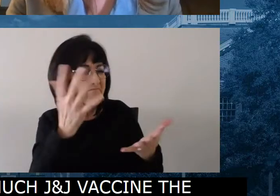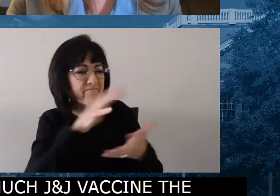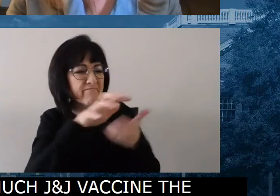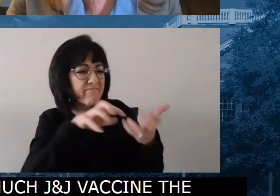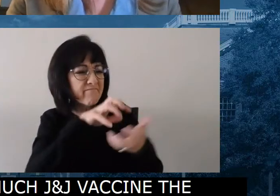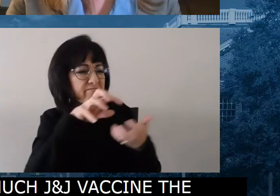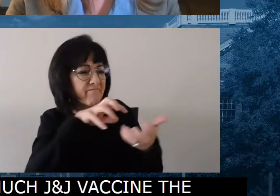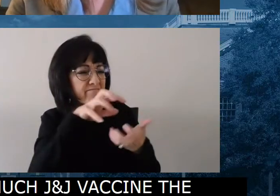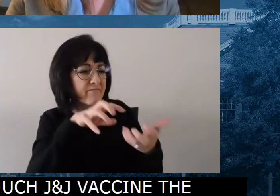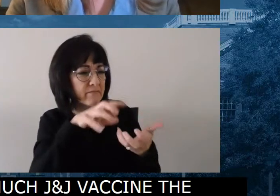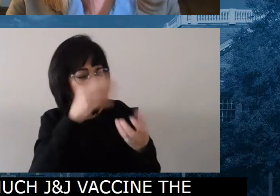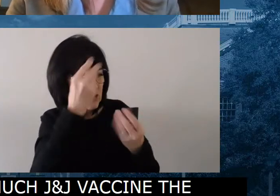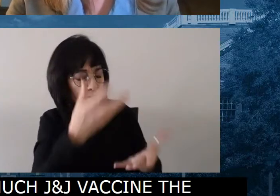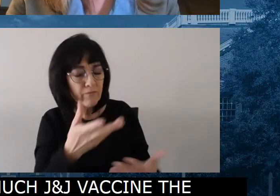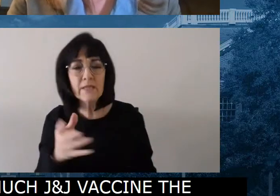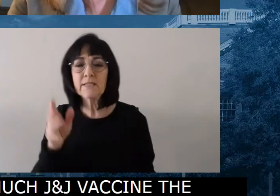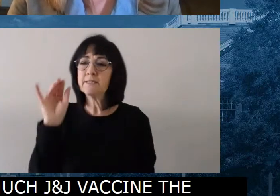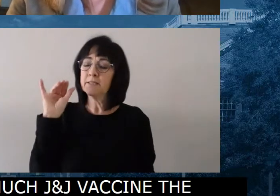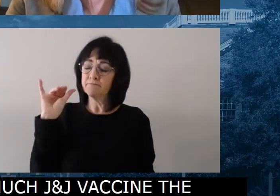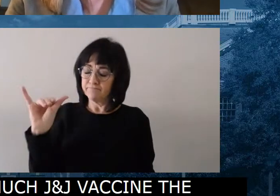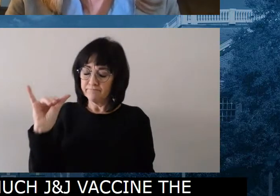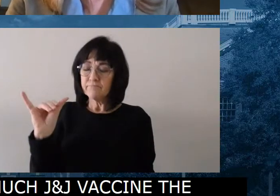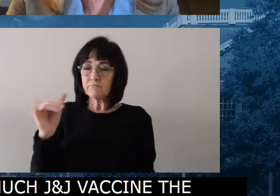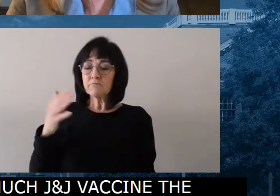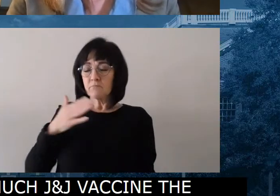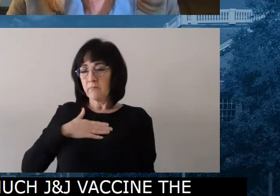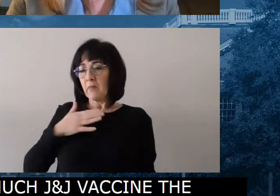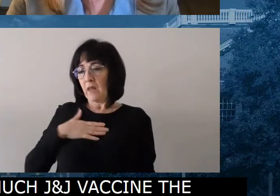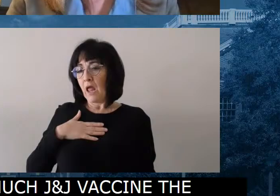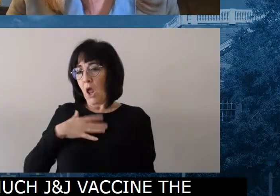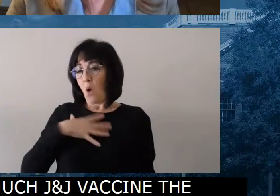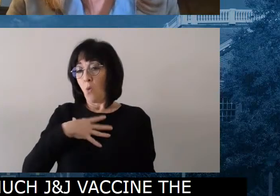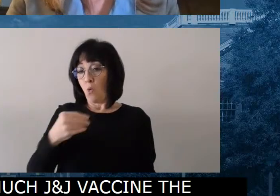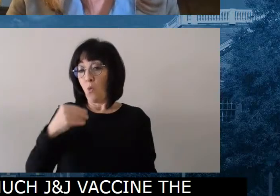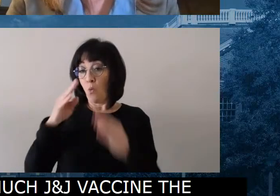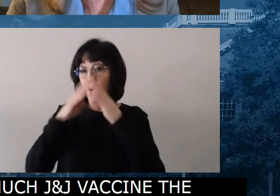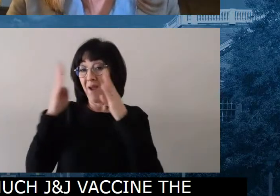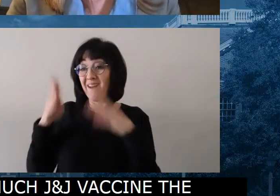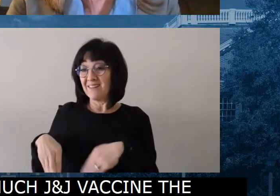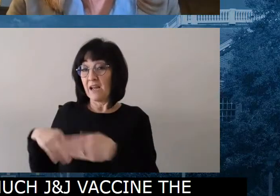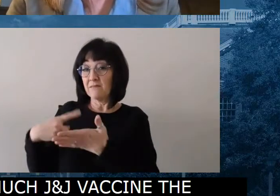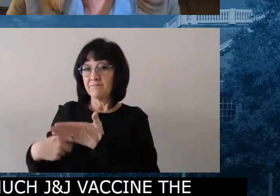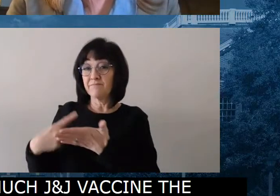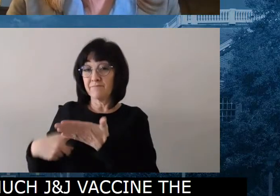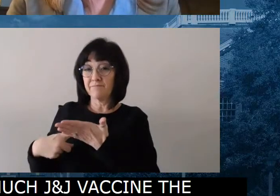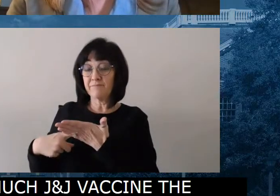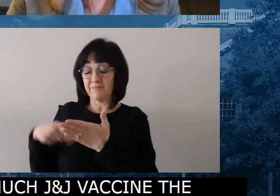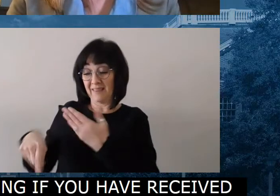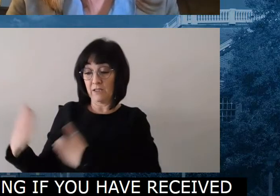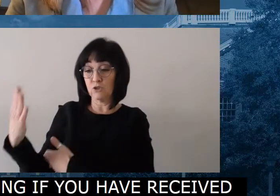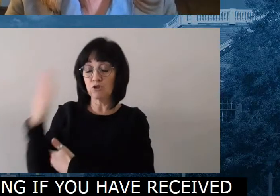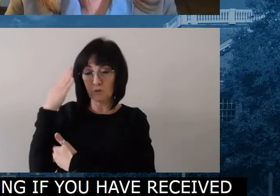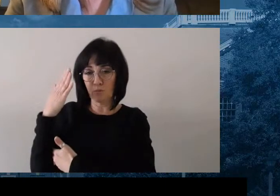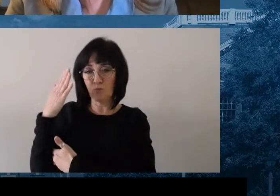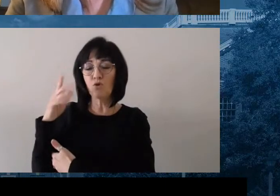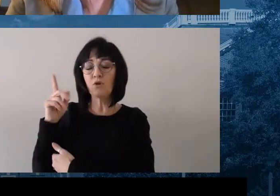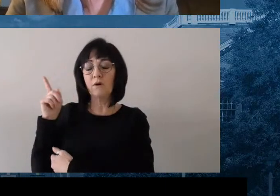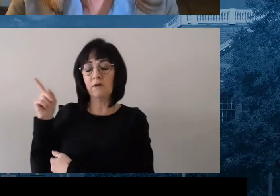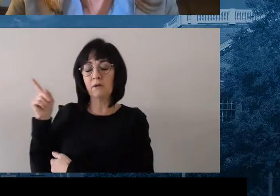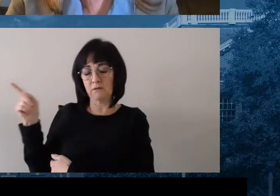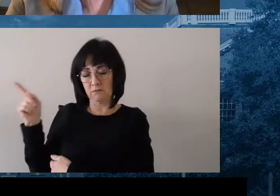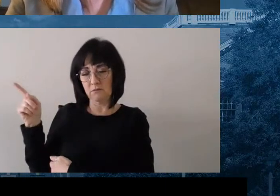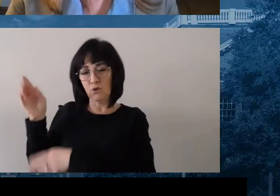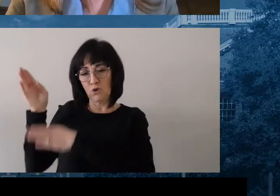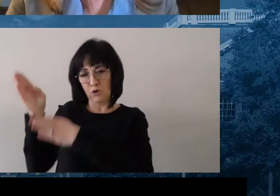of. We had our White House task force conversation this morning. Jeff Zients did throw a number